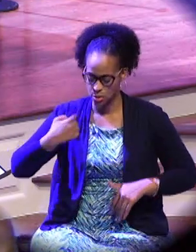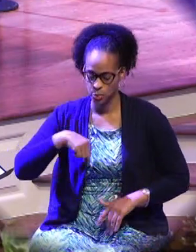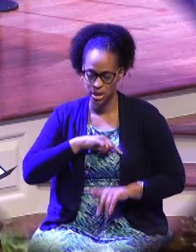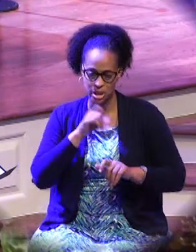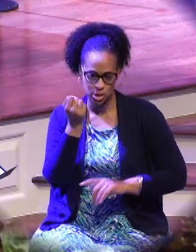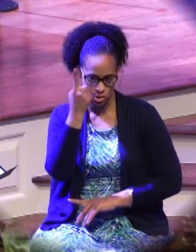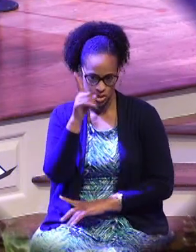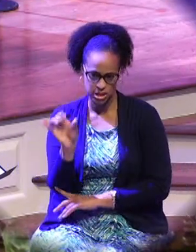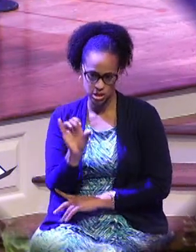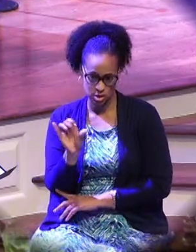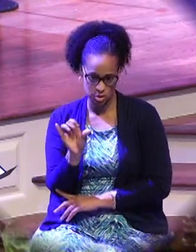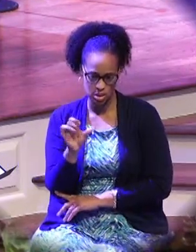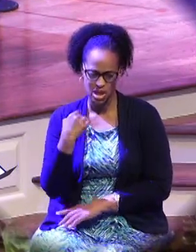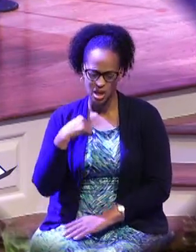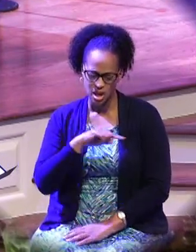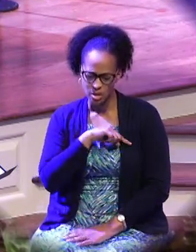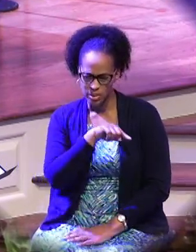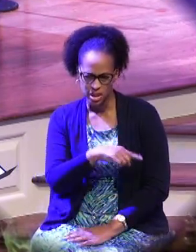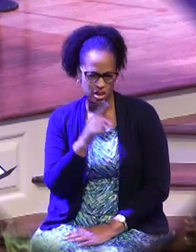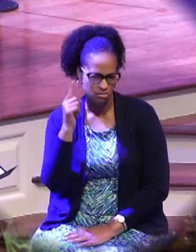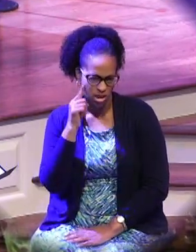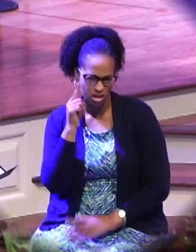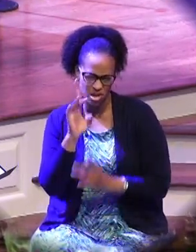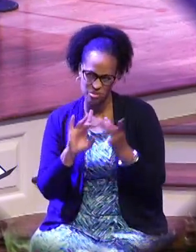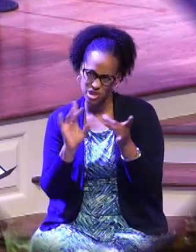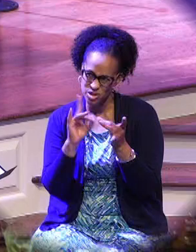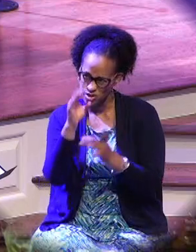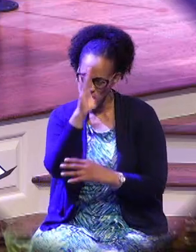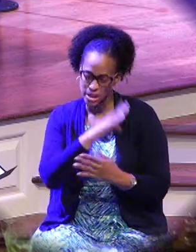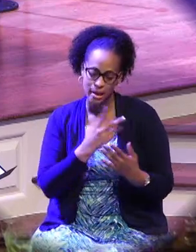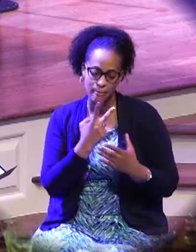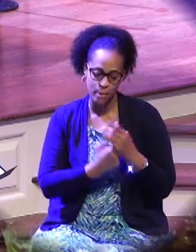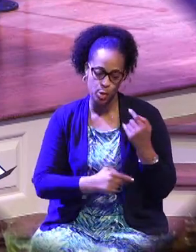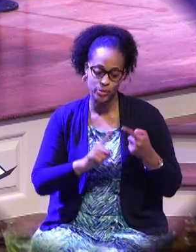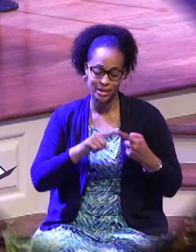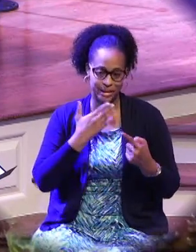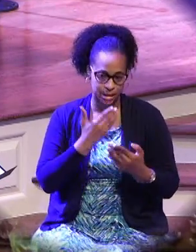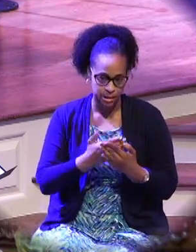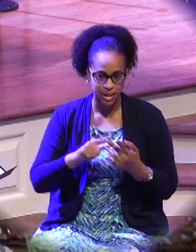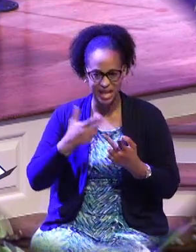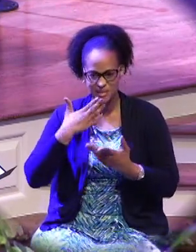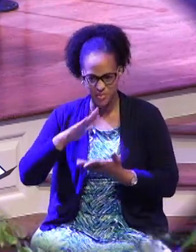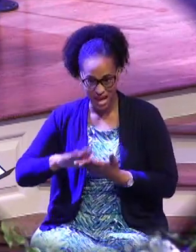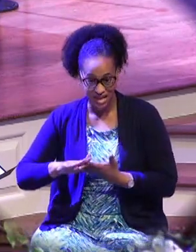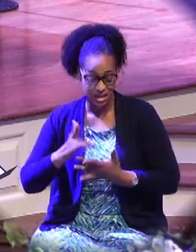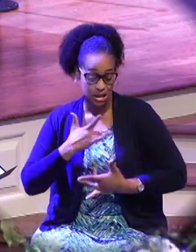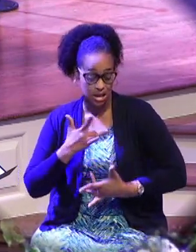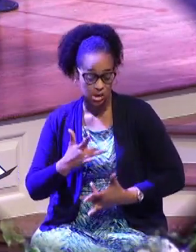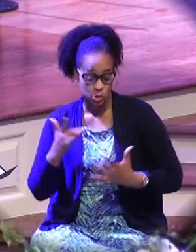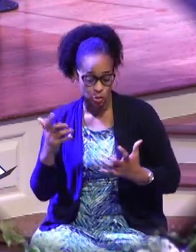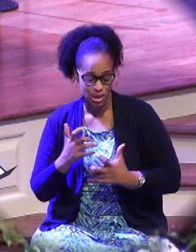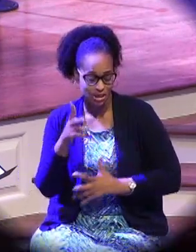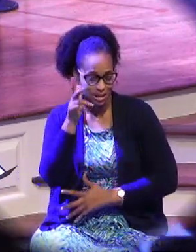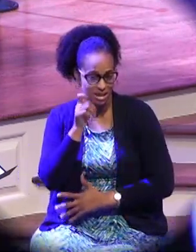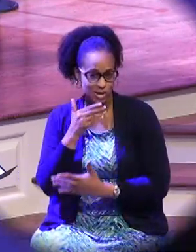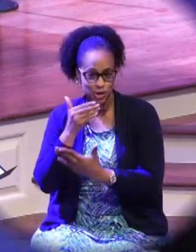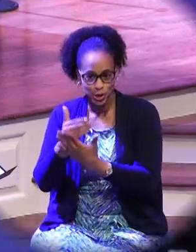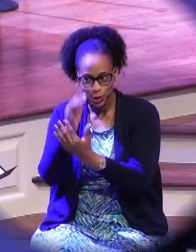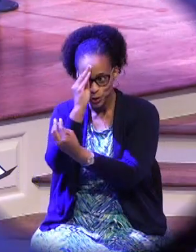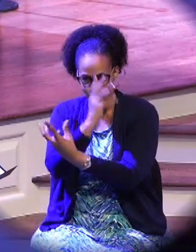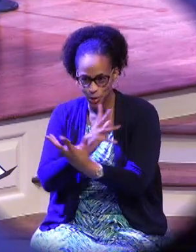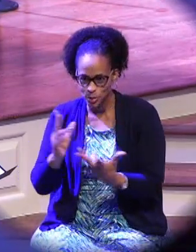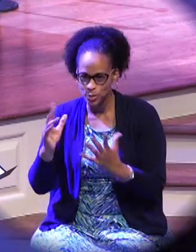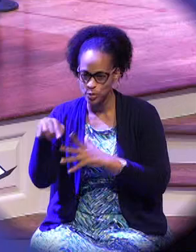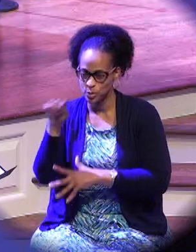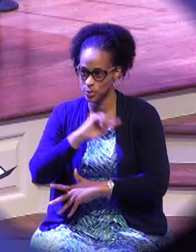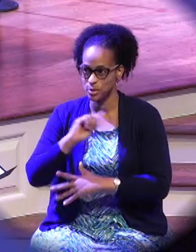too, can't we? When we hear a message from God that has both good news and bad news, our tendency is to listen to the good news and take